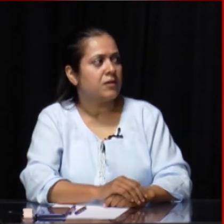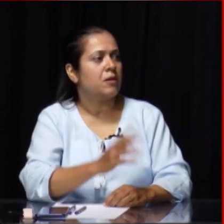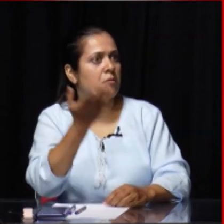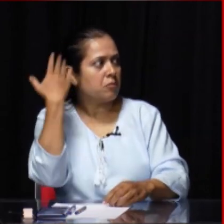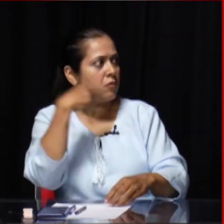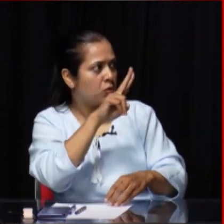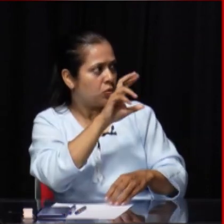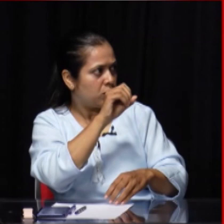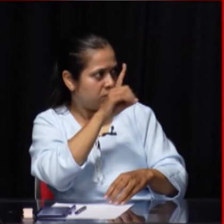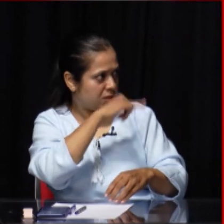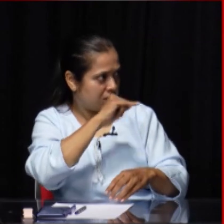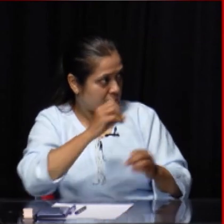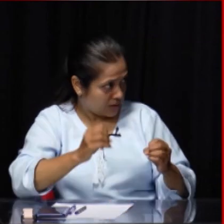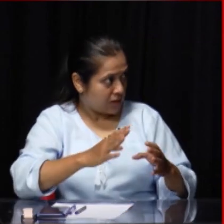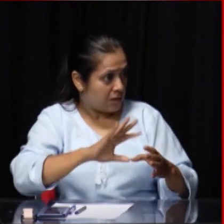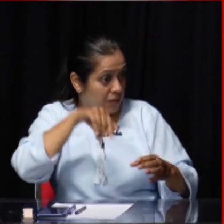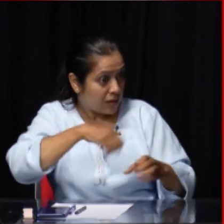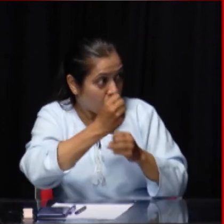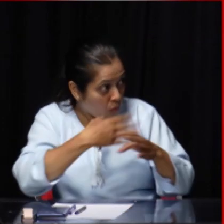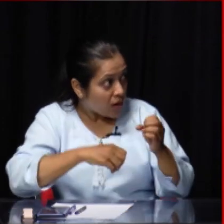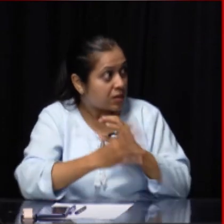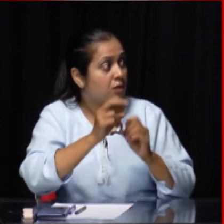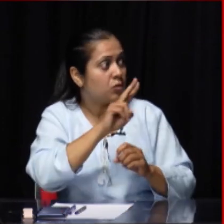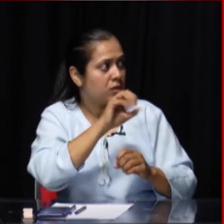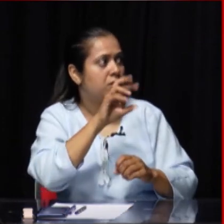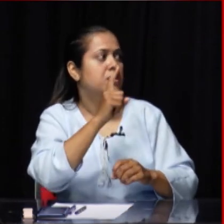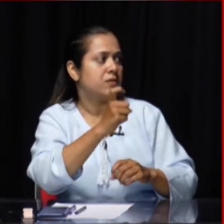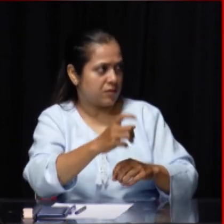in 2016, but it got implemented in 2017. We have to notify it.